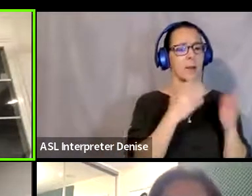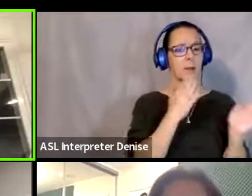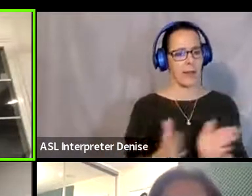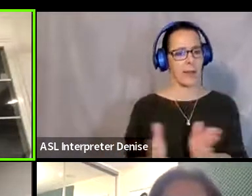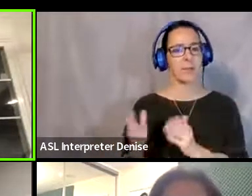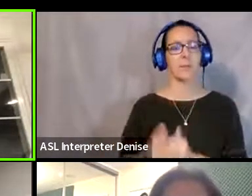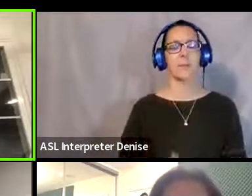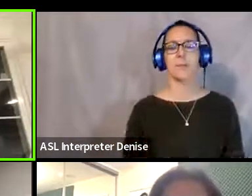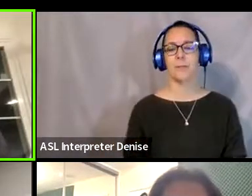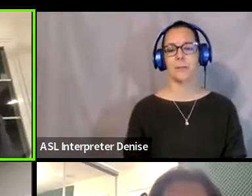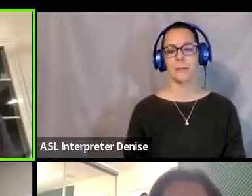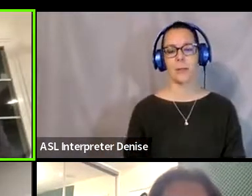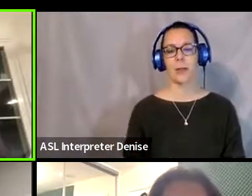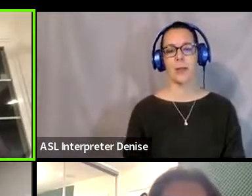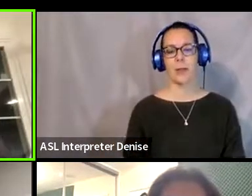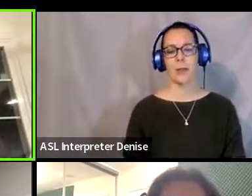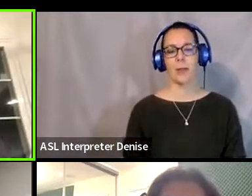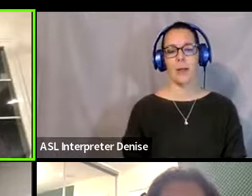just a few things, Dr. Kill,